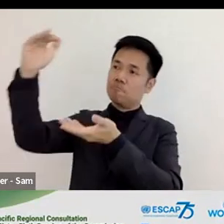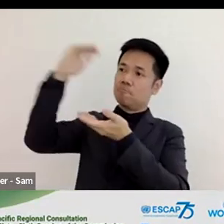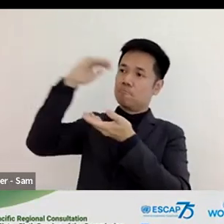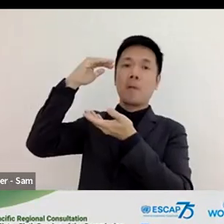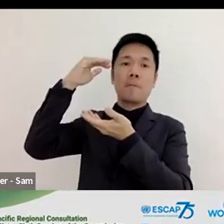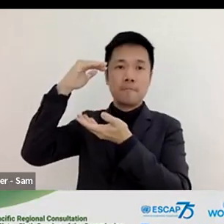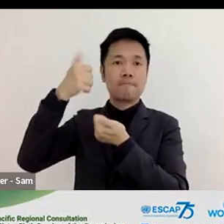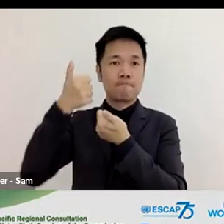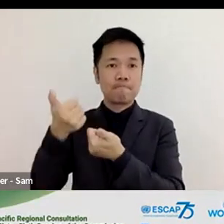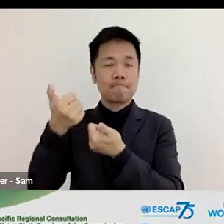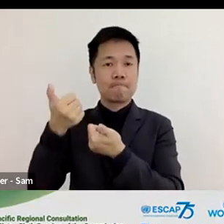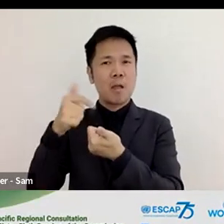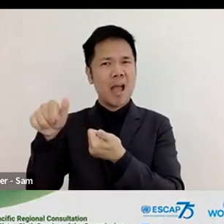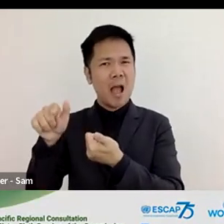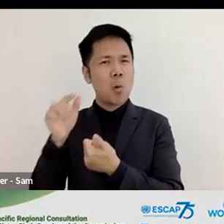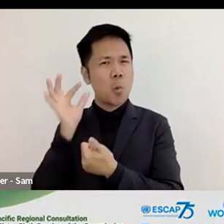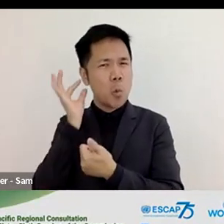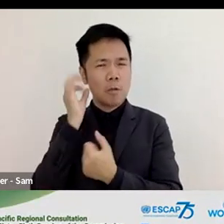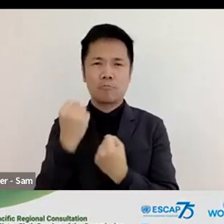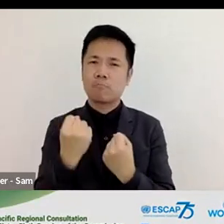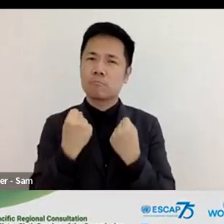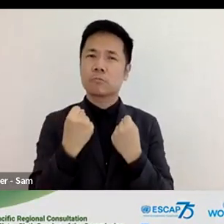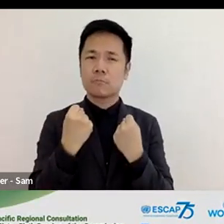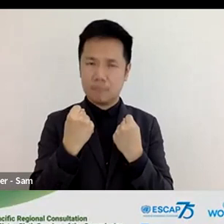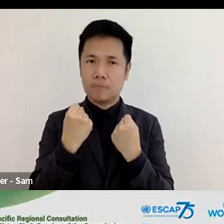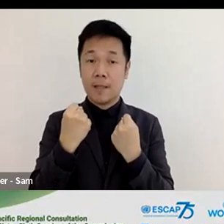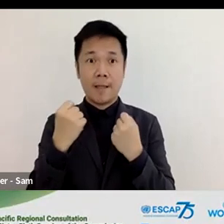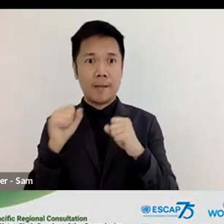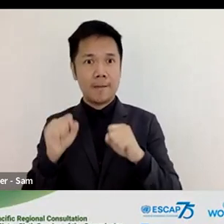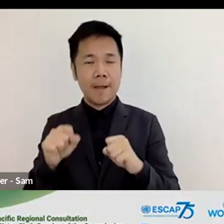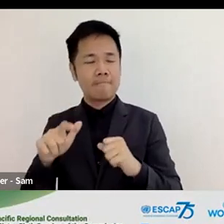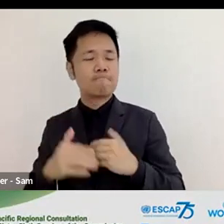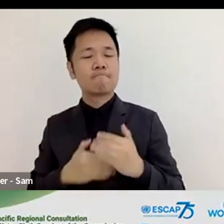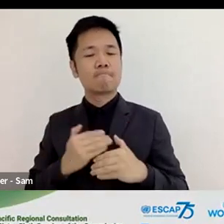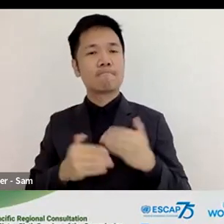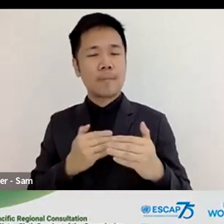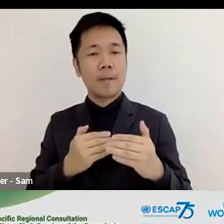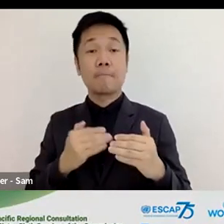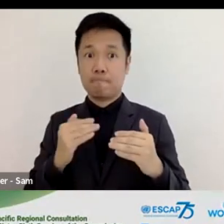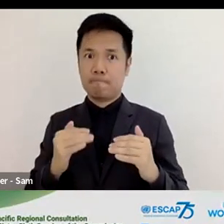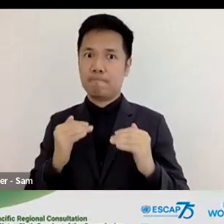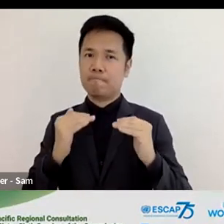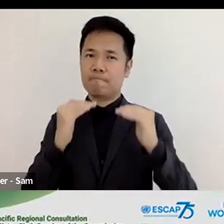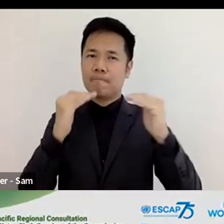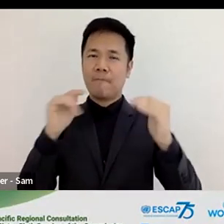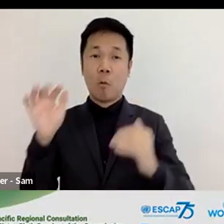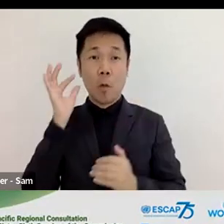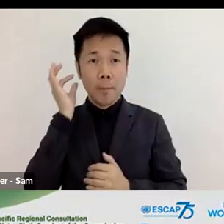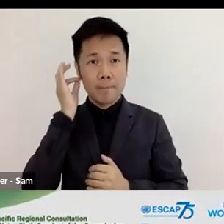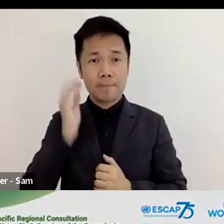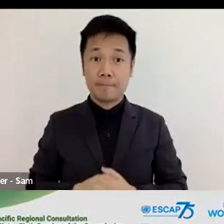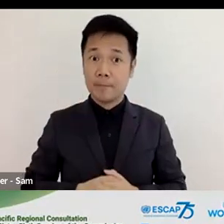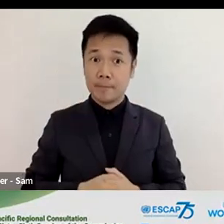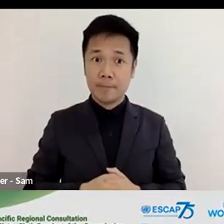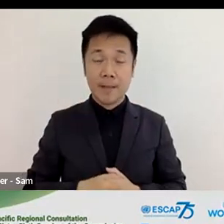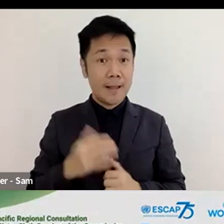very, women are very resilient and they have the ability to lead. So dear participants, now